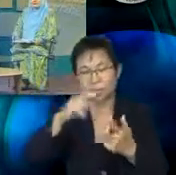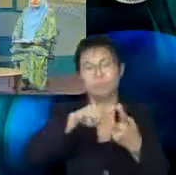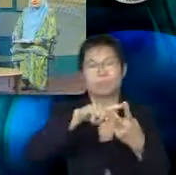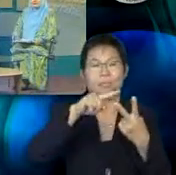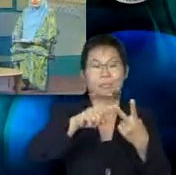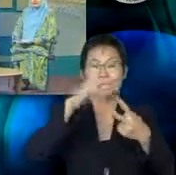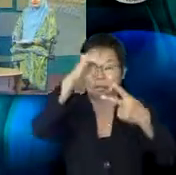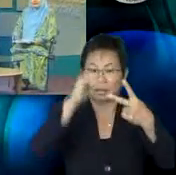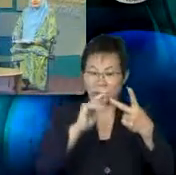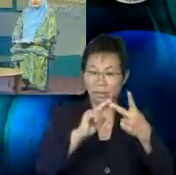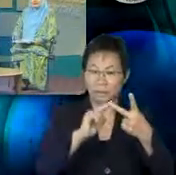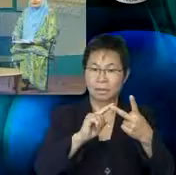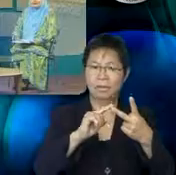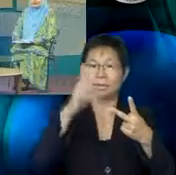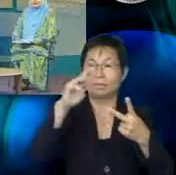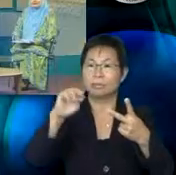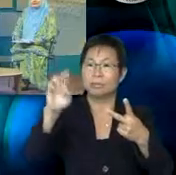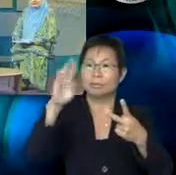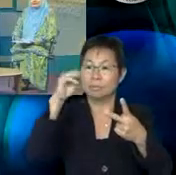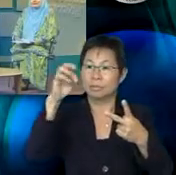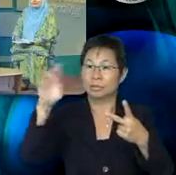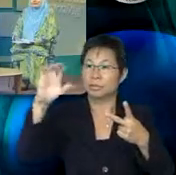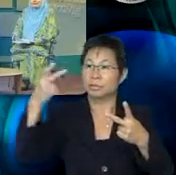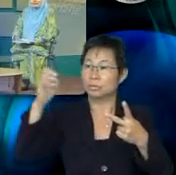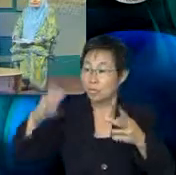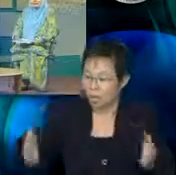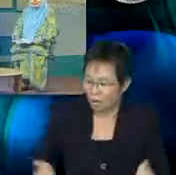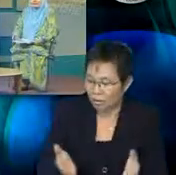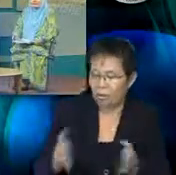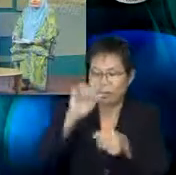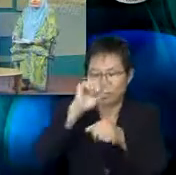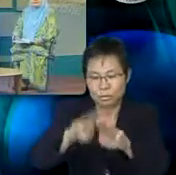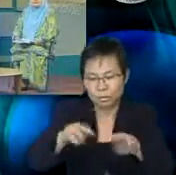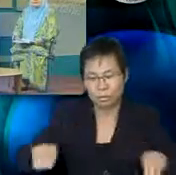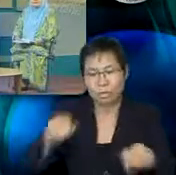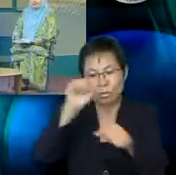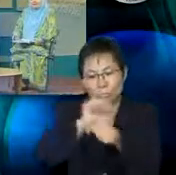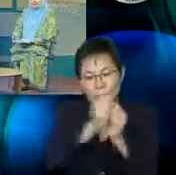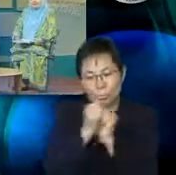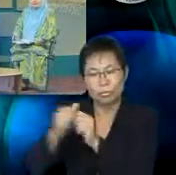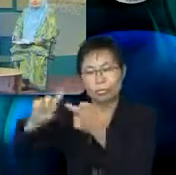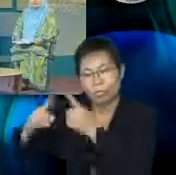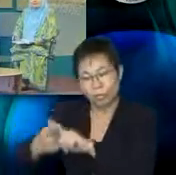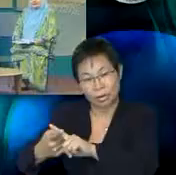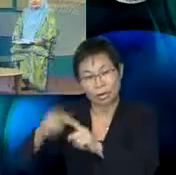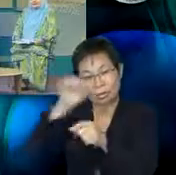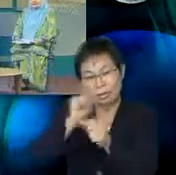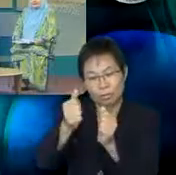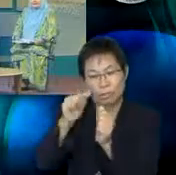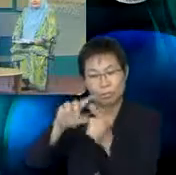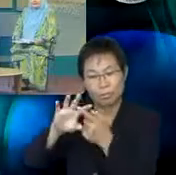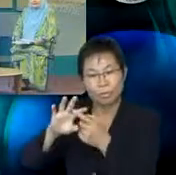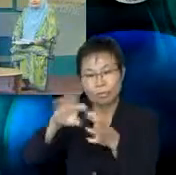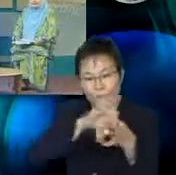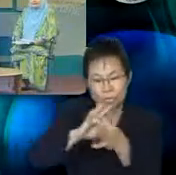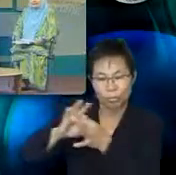Secondly, you will notice that Mr. Chu encourages his students to work with their peers in order that they